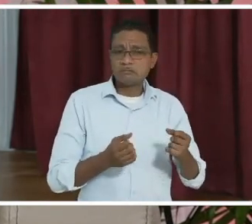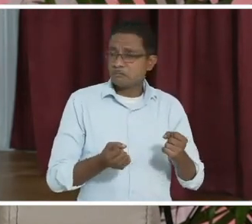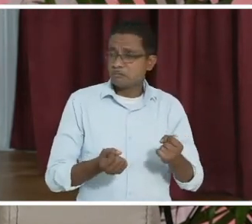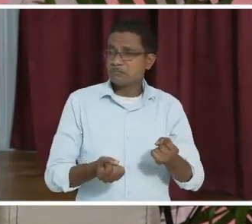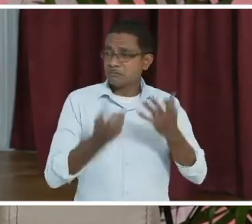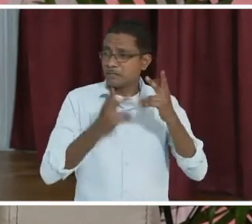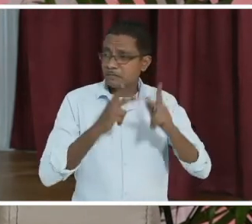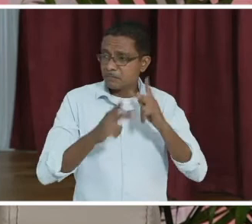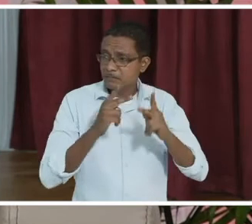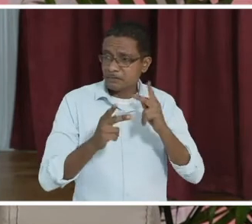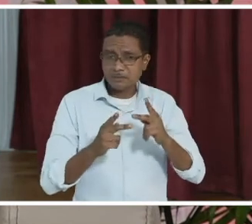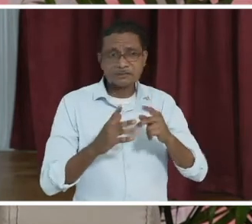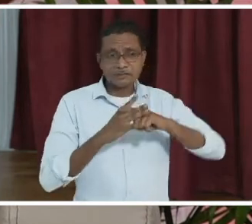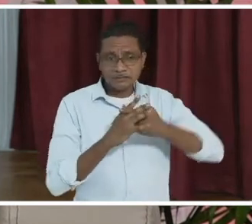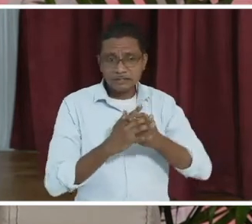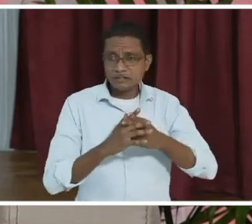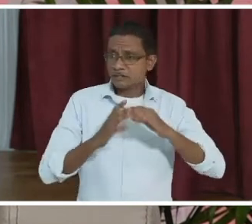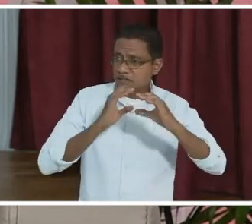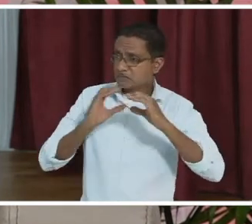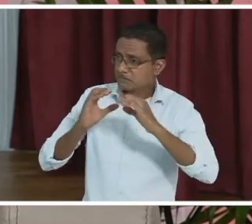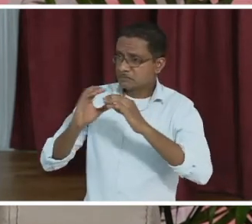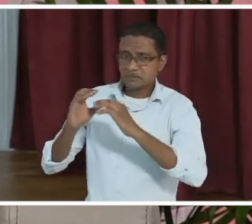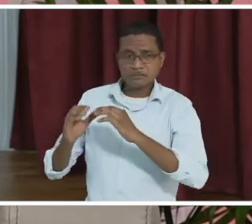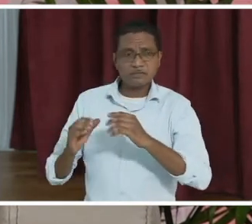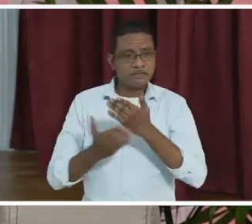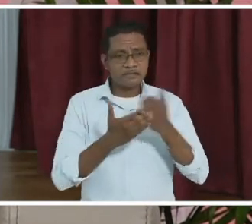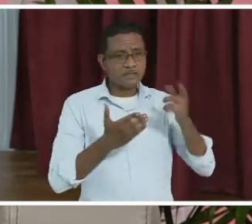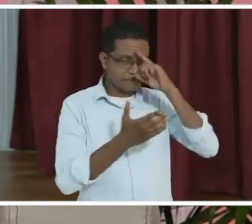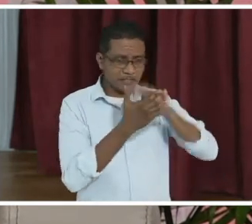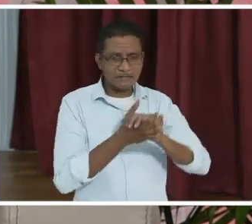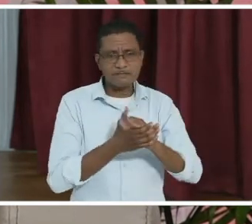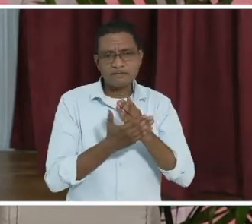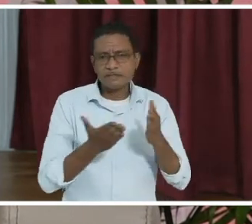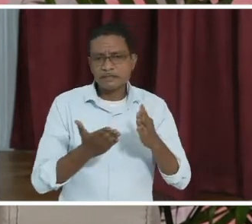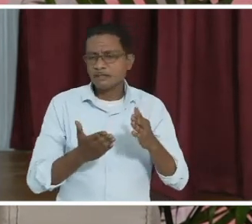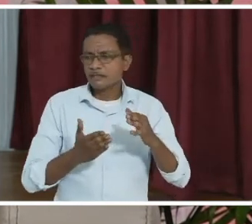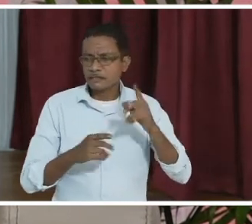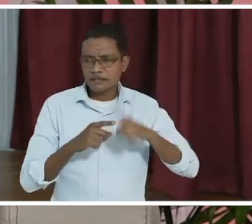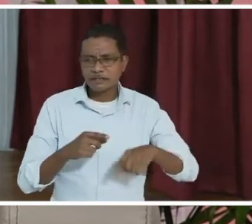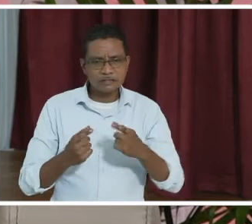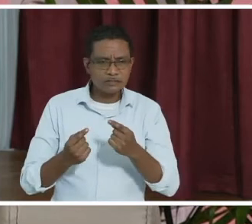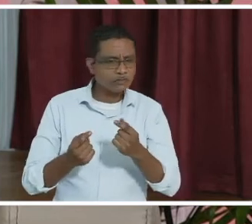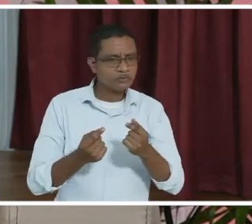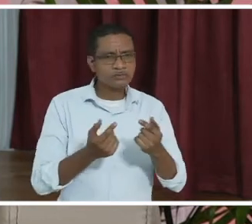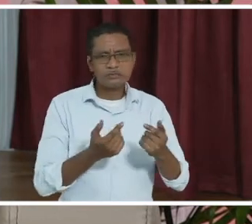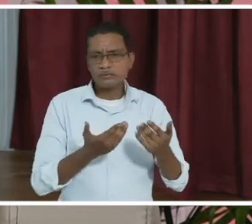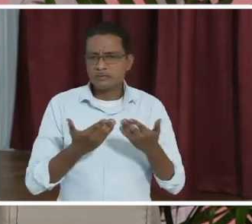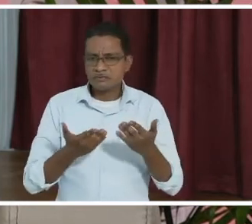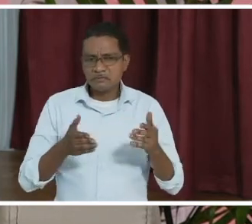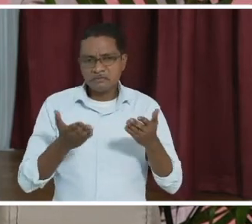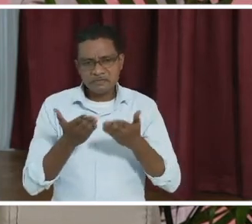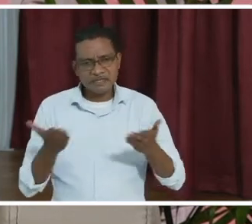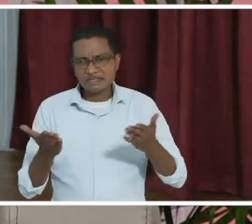even begun to have the conversation because they believe they can't do things as a self-employed person or somebody who has freelancer